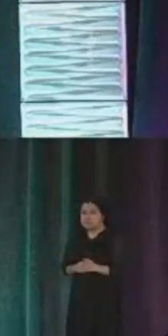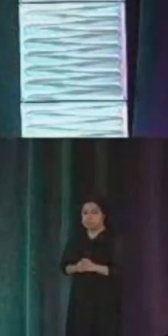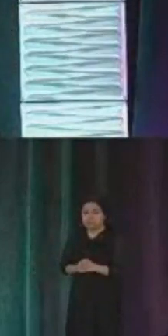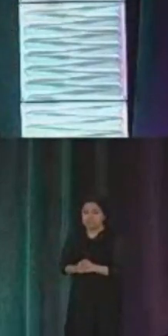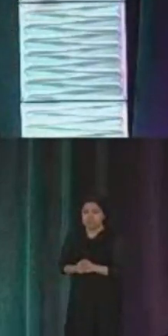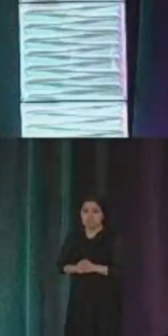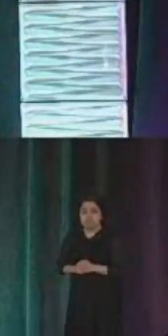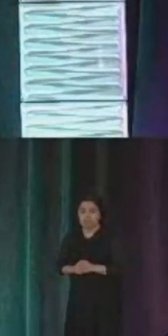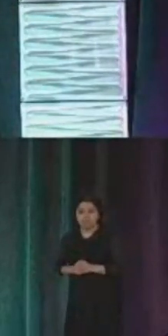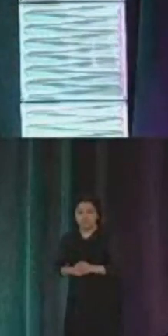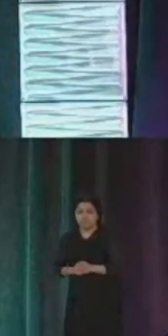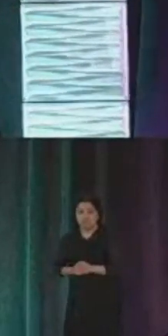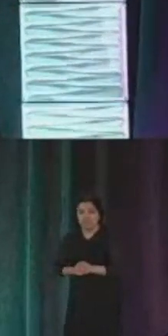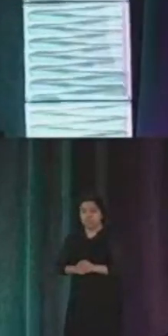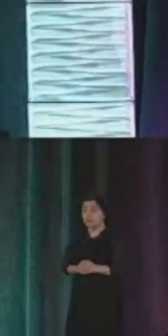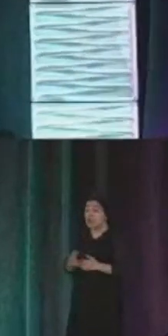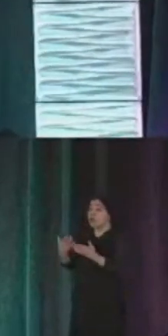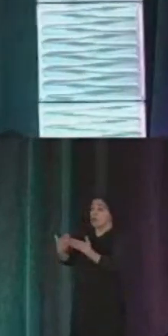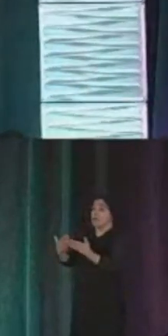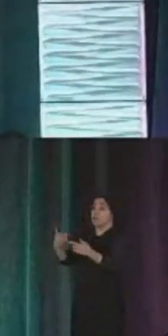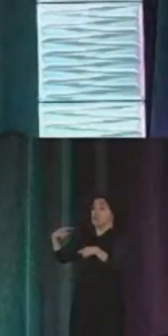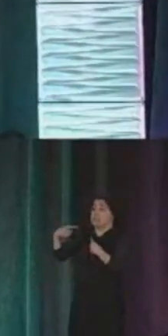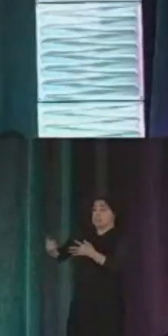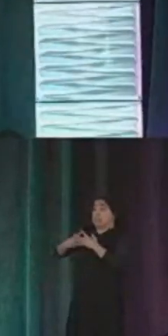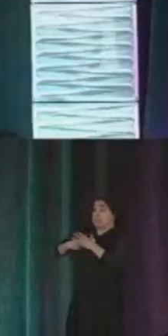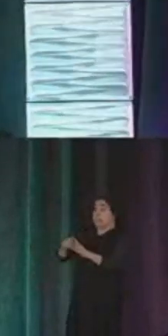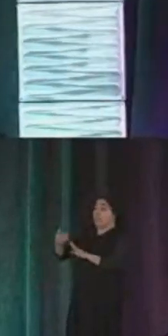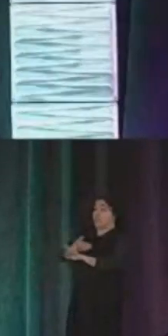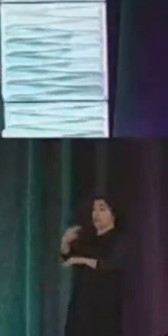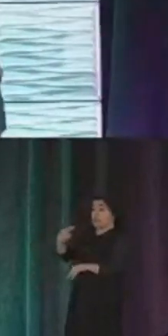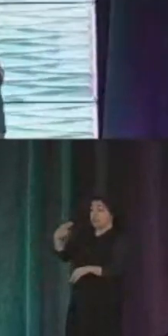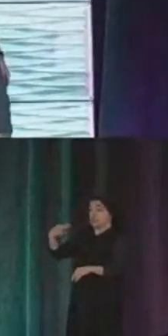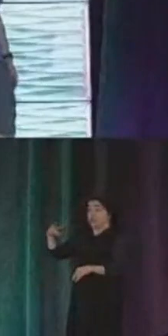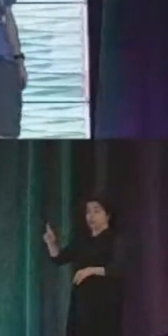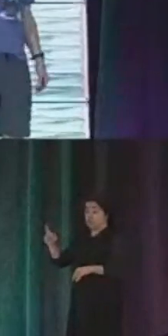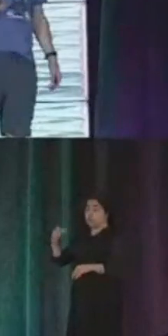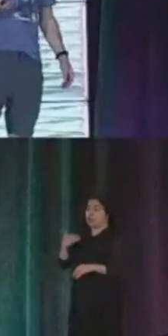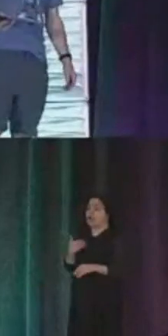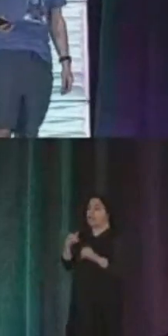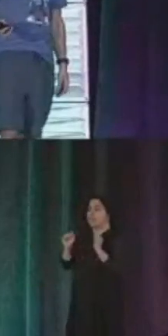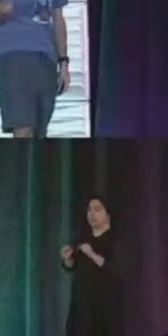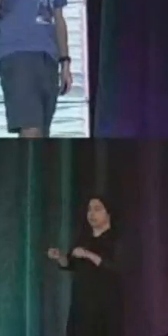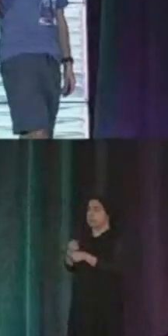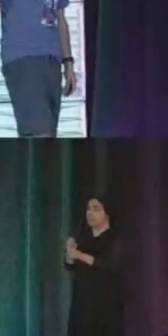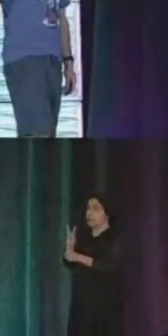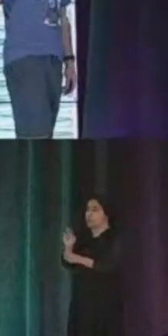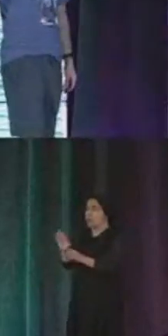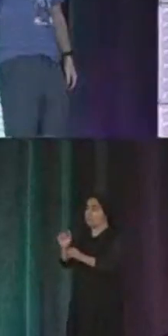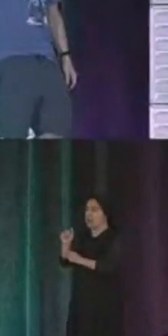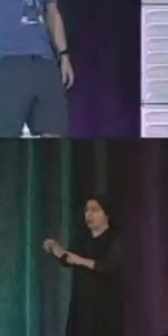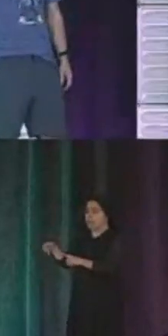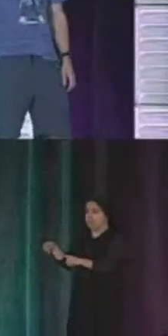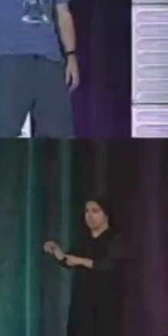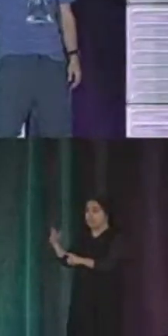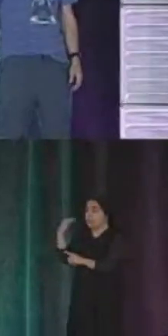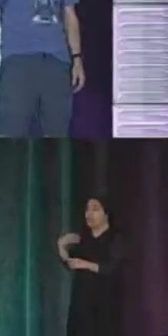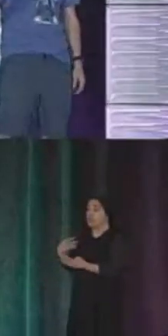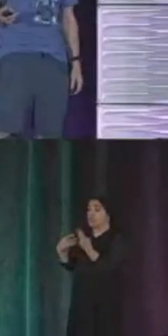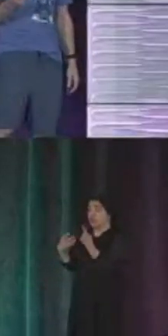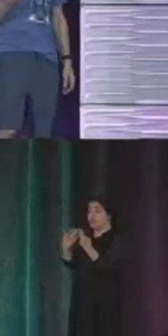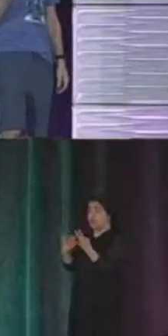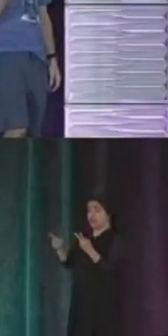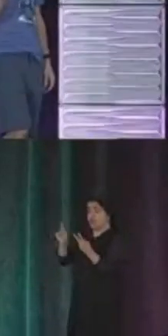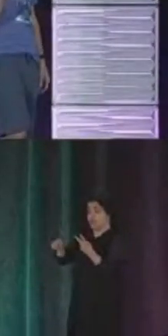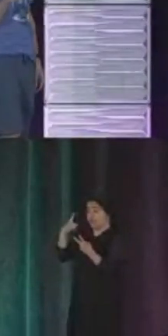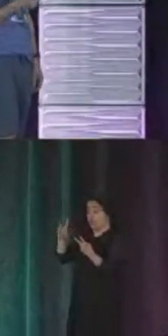Okay, but since the very beginning, even before we had XHRs, we had the ability to make web applications because we had the two things you needed for a